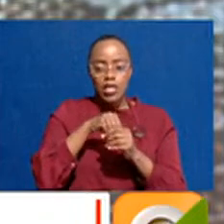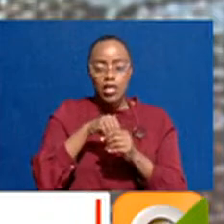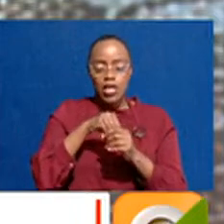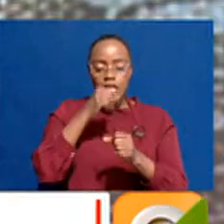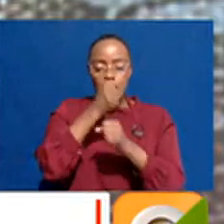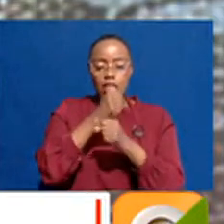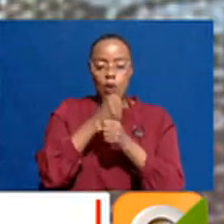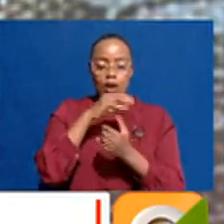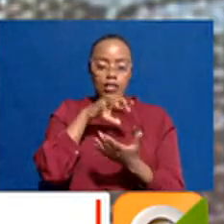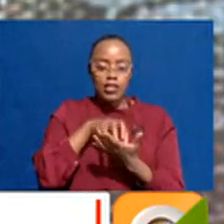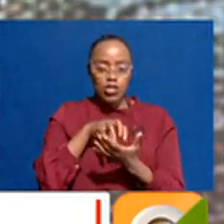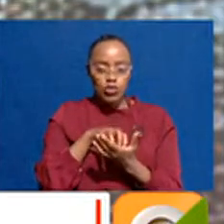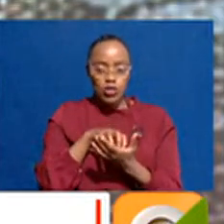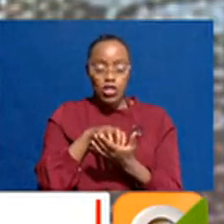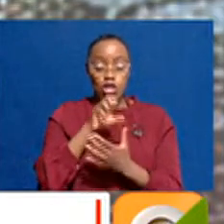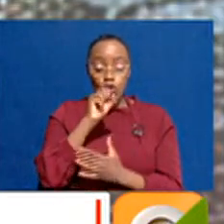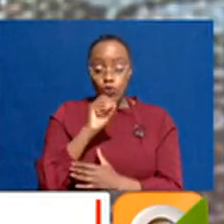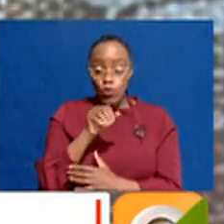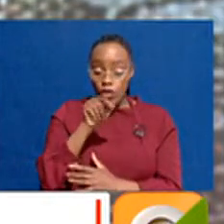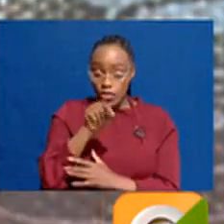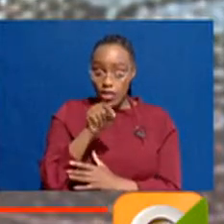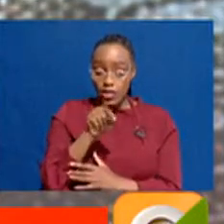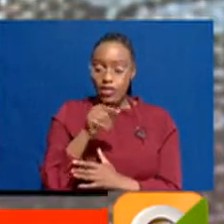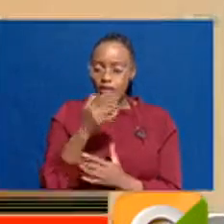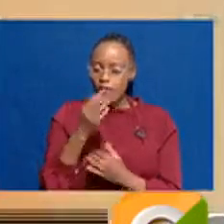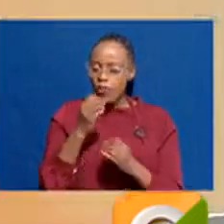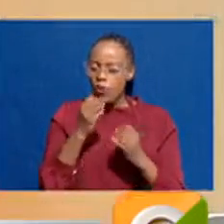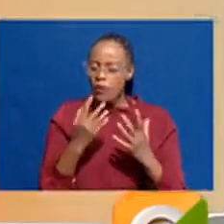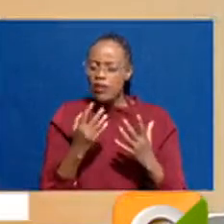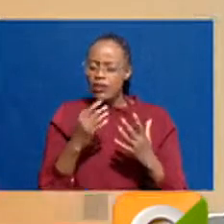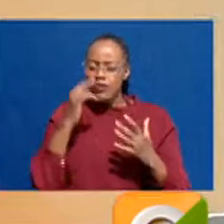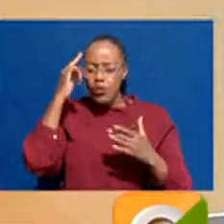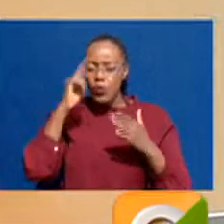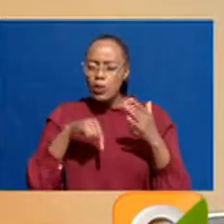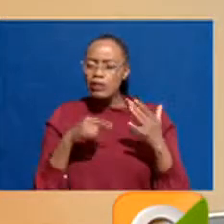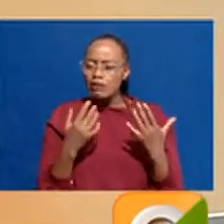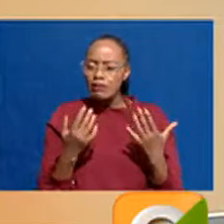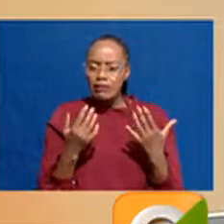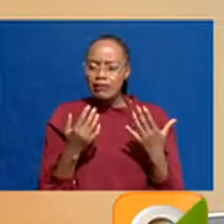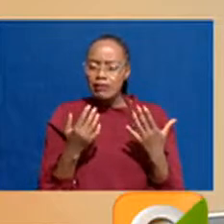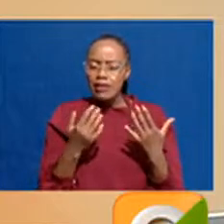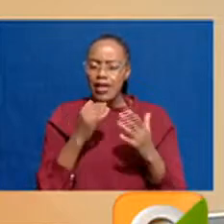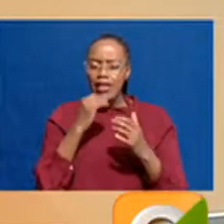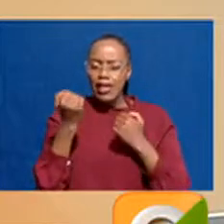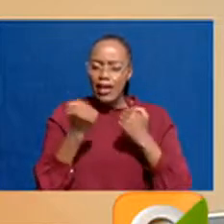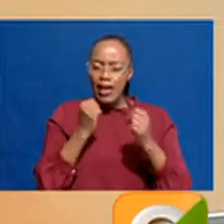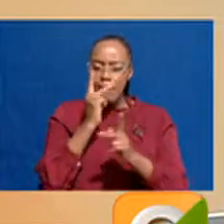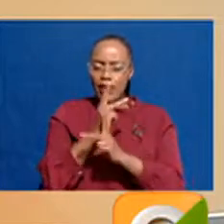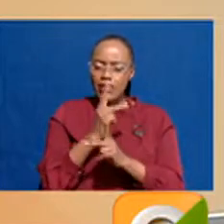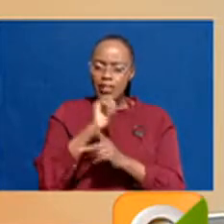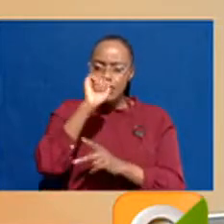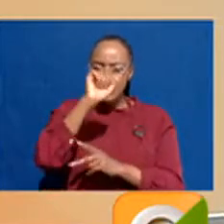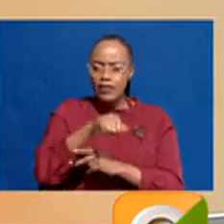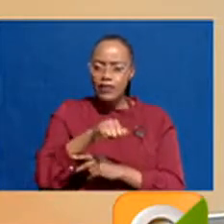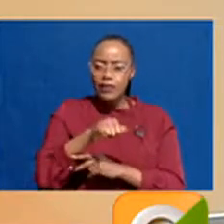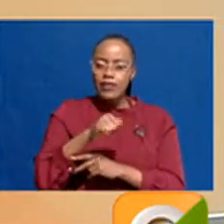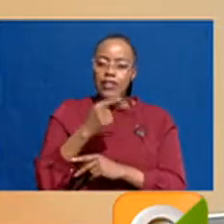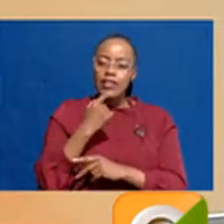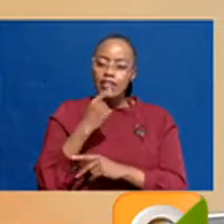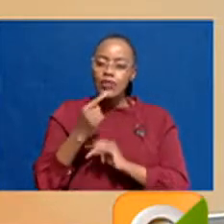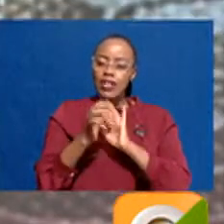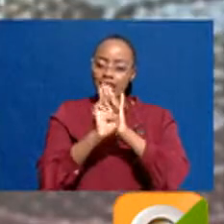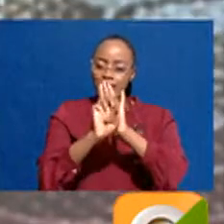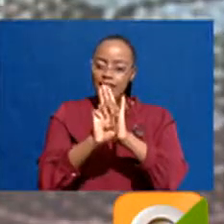their workstation. So this is to pay what? For what? The car maintenance allowance? See, I've given you an